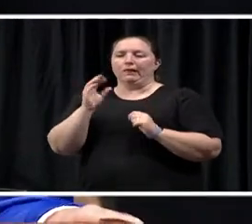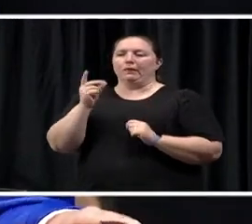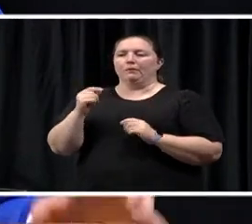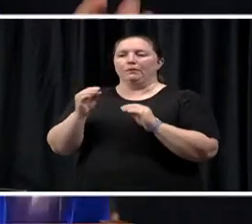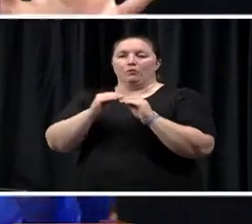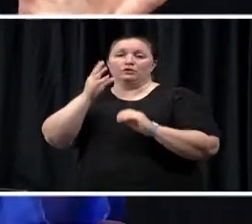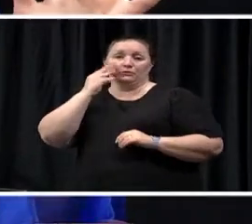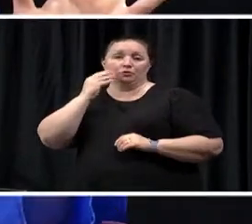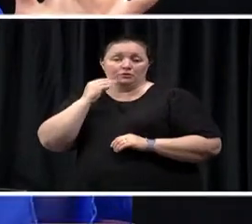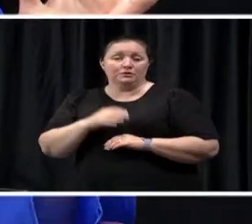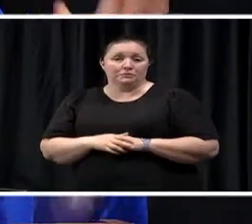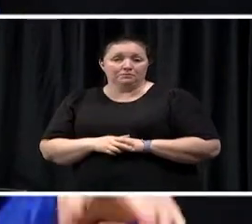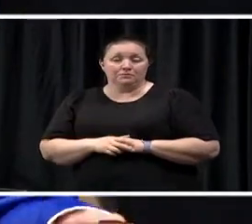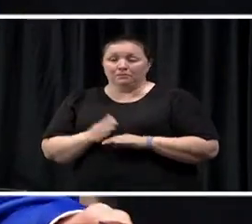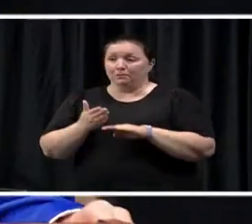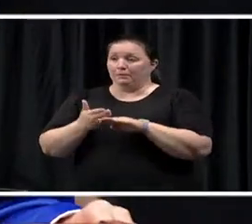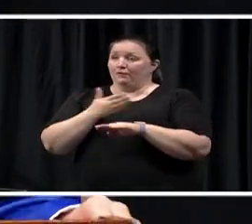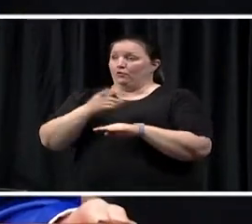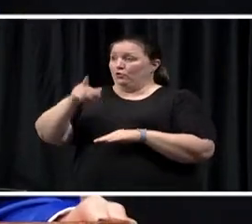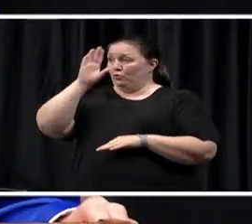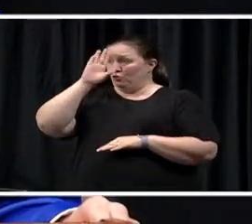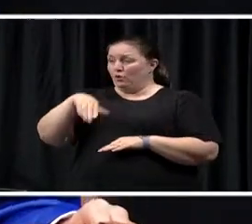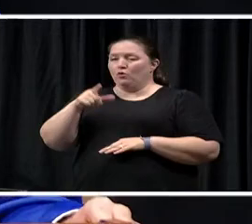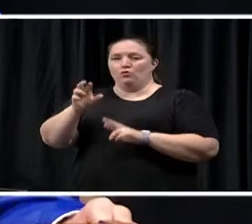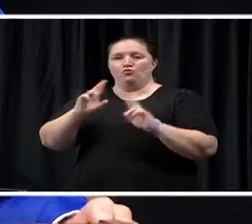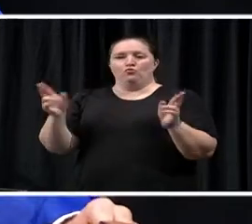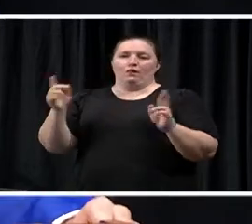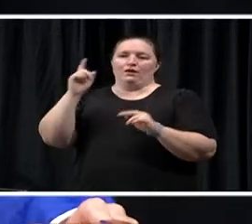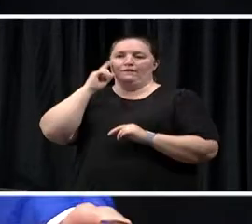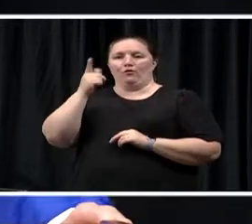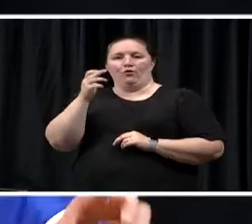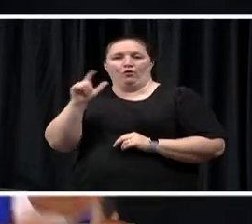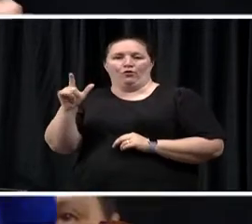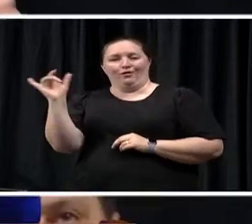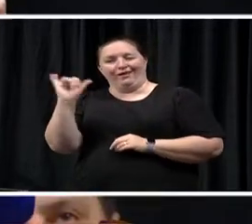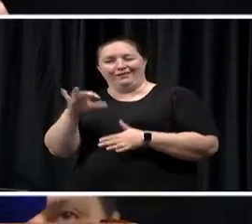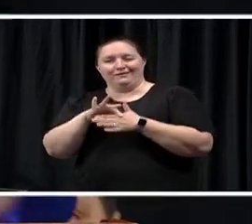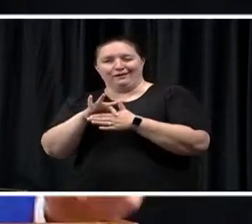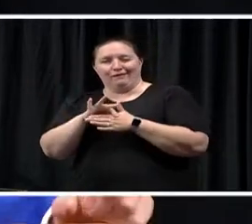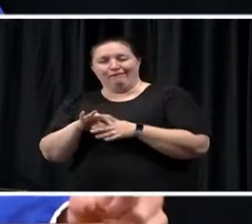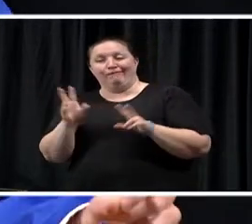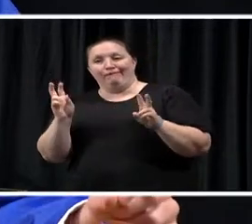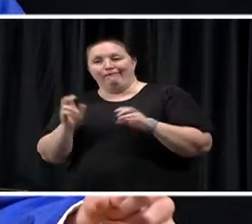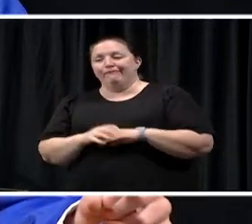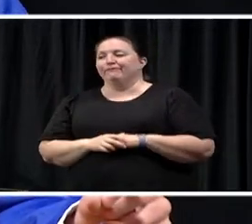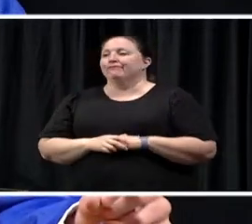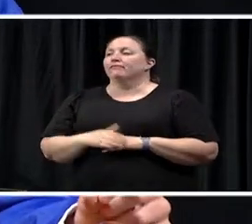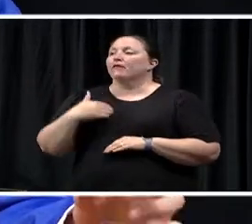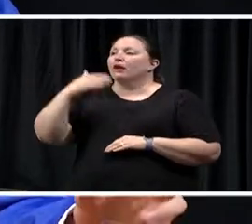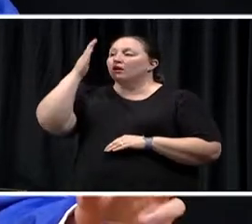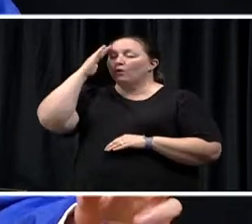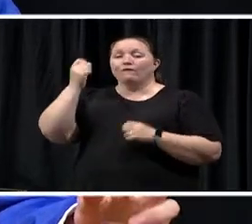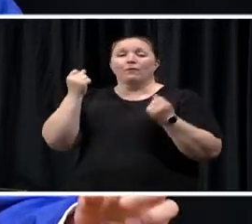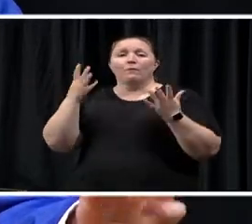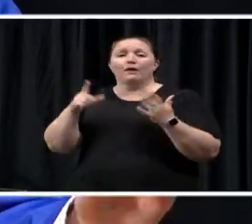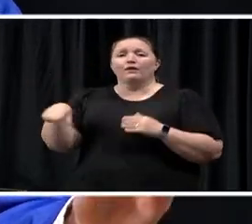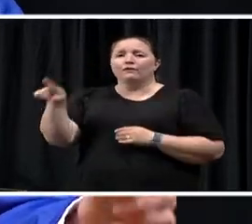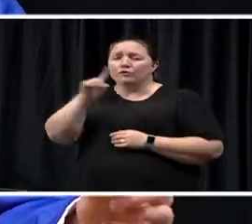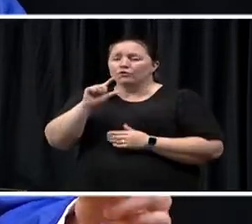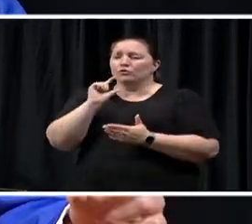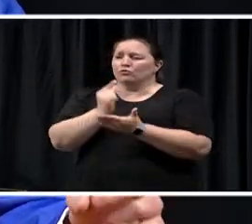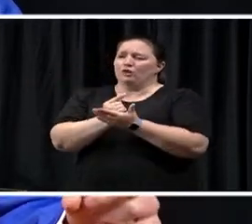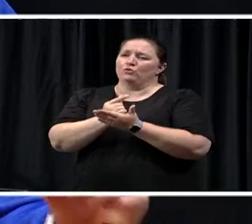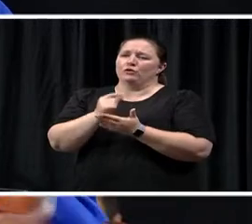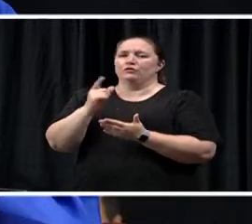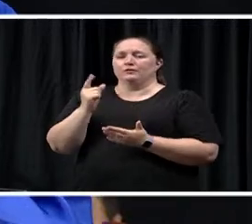seasoned. And before you know it, you'll be ready for the grill. I know for many, graduation seems to be bittersweet, as it